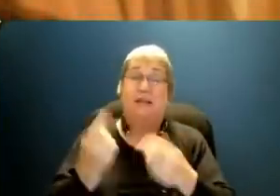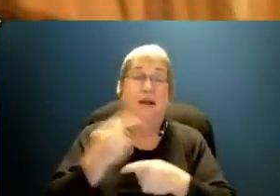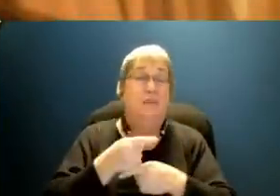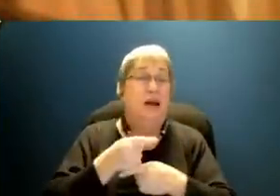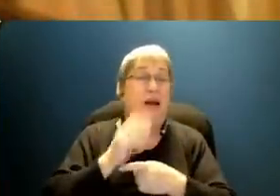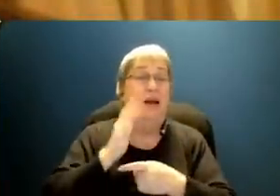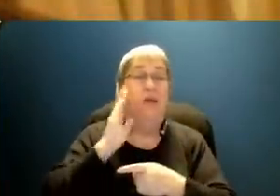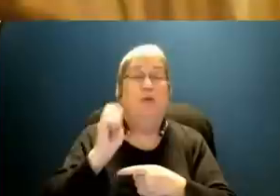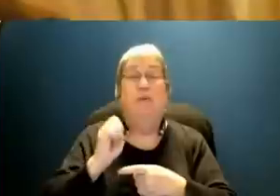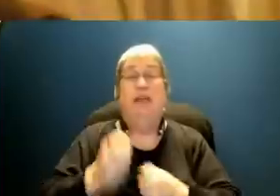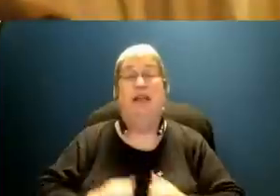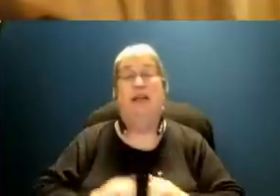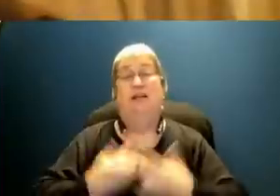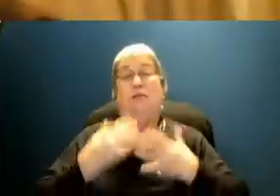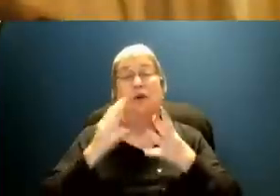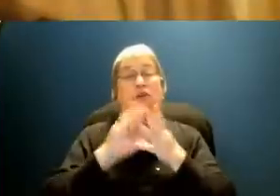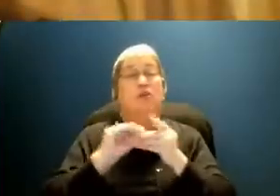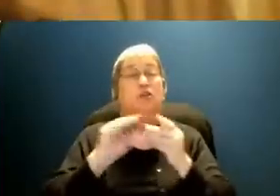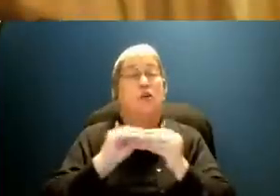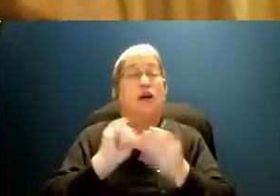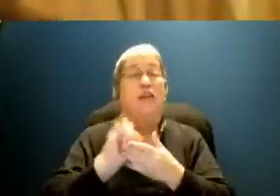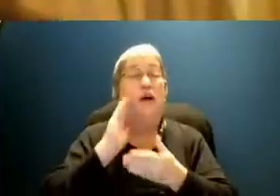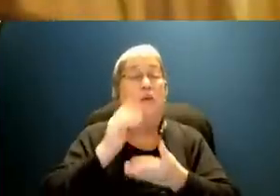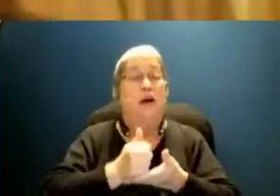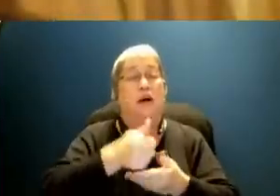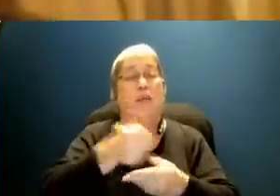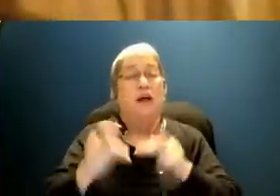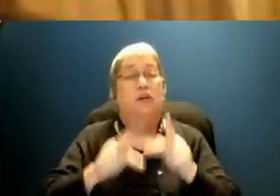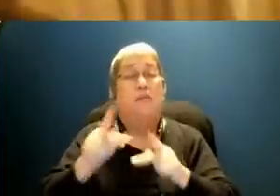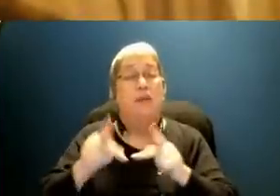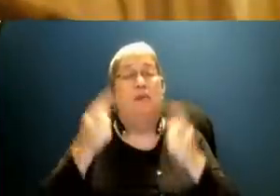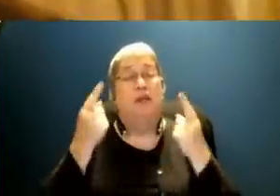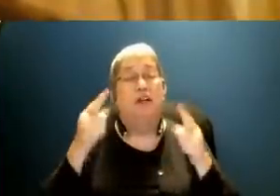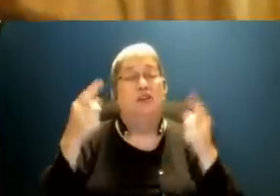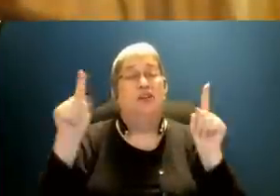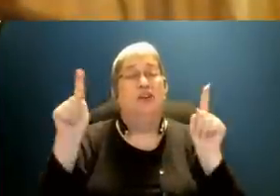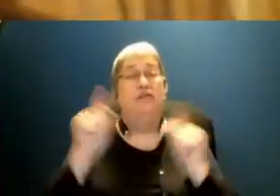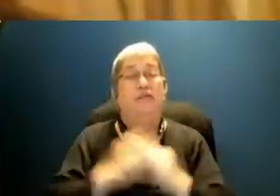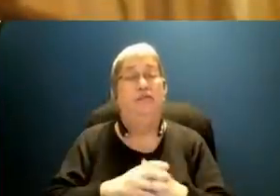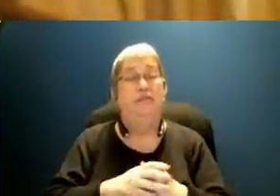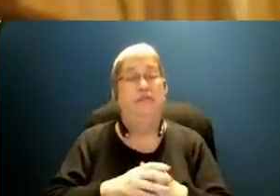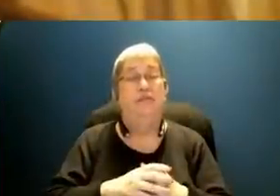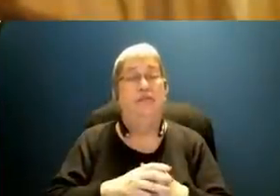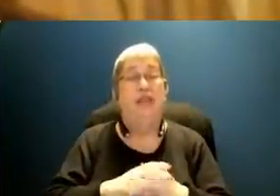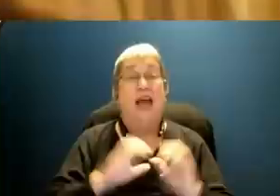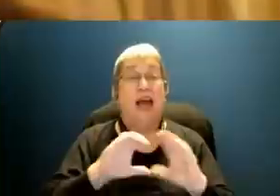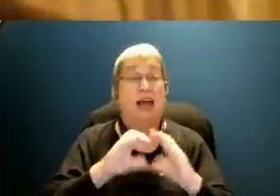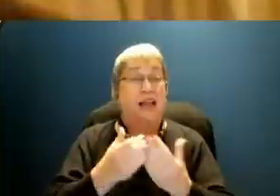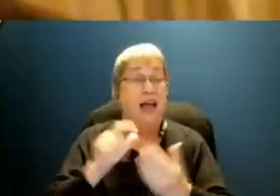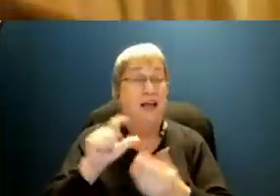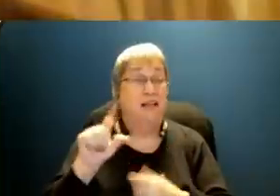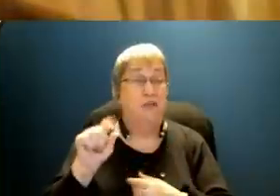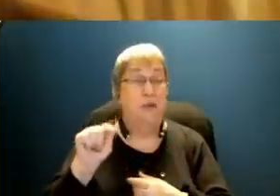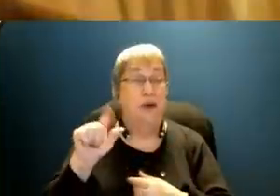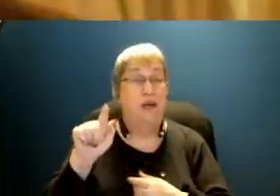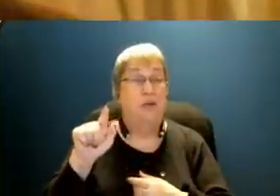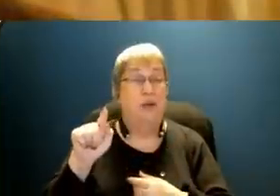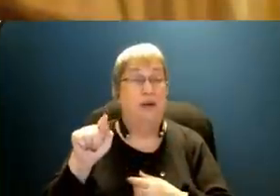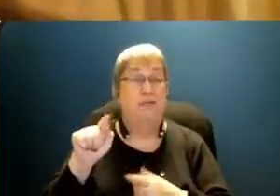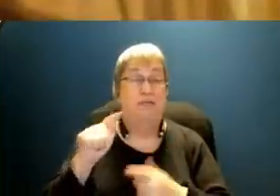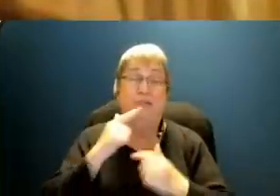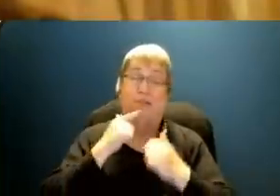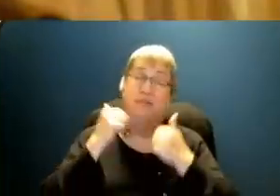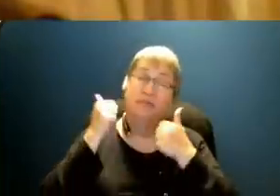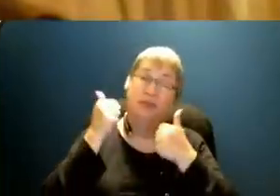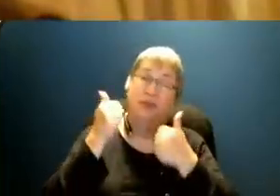story that helps someone overcome their obstacles and achieve their goals. Class of 2021, I wish you all the best